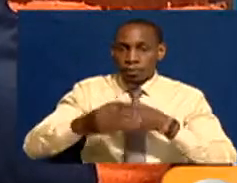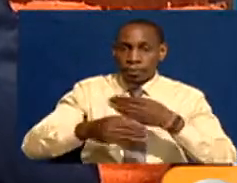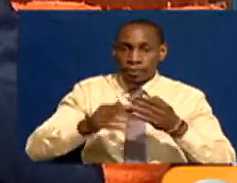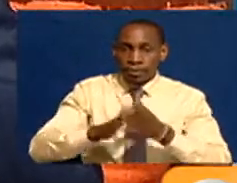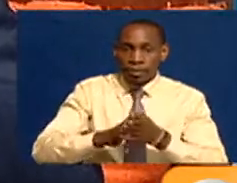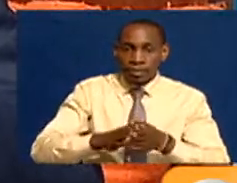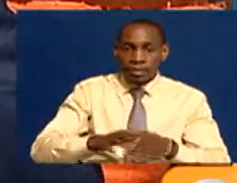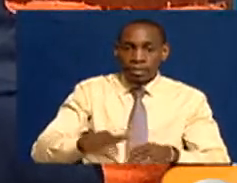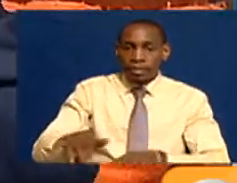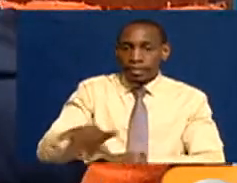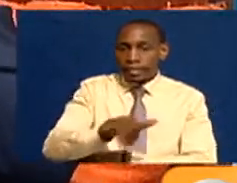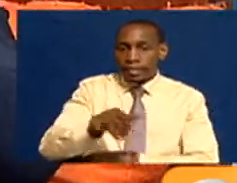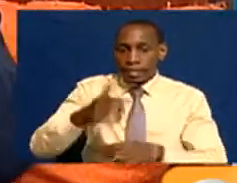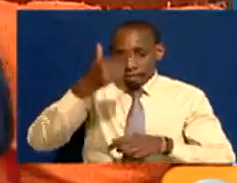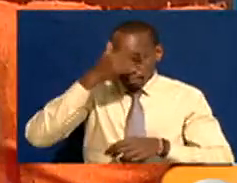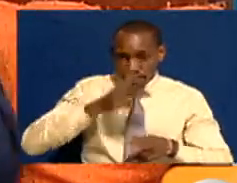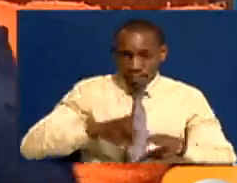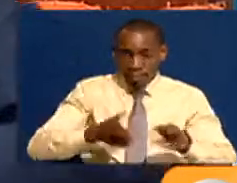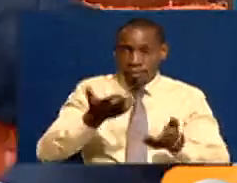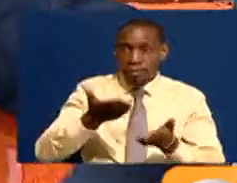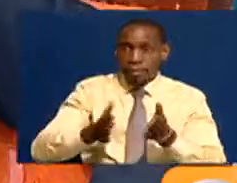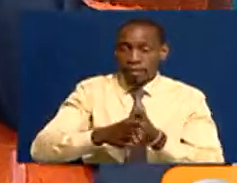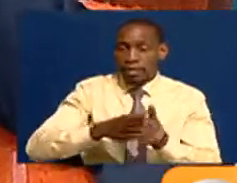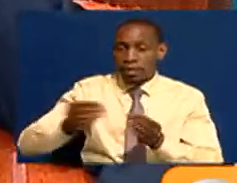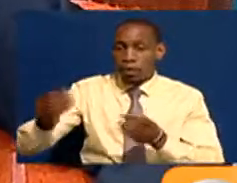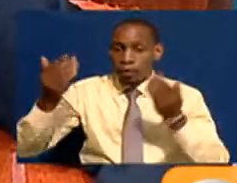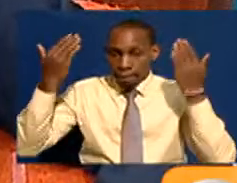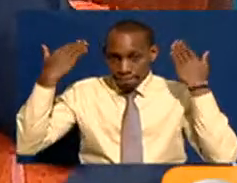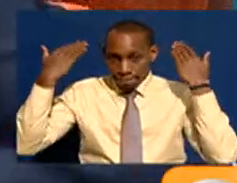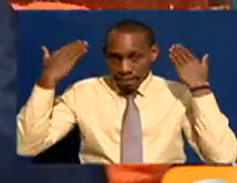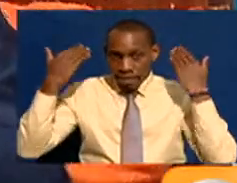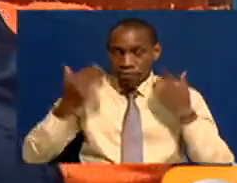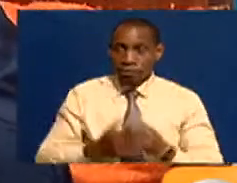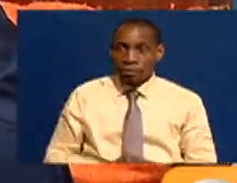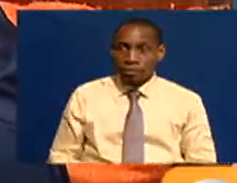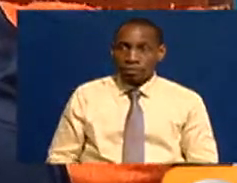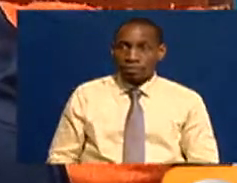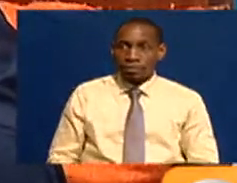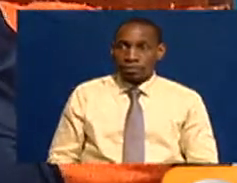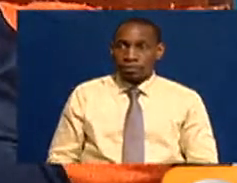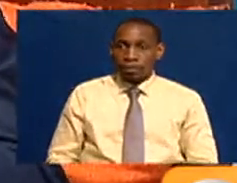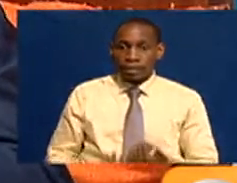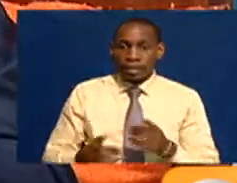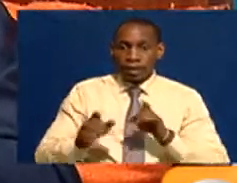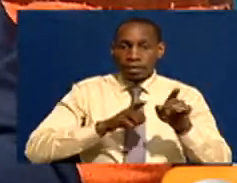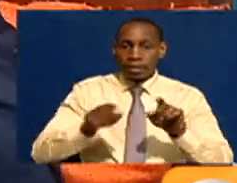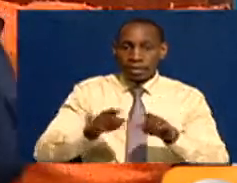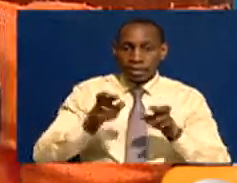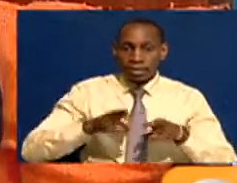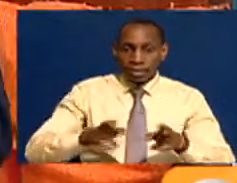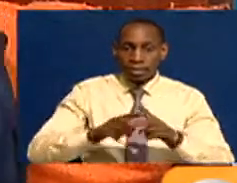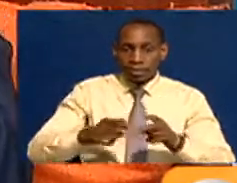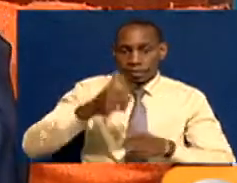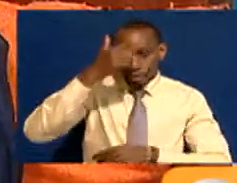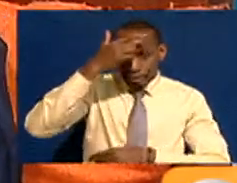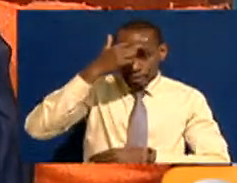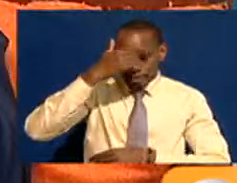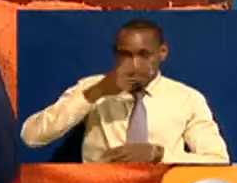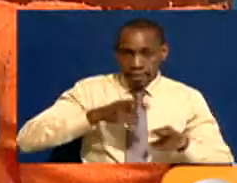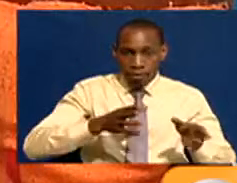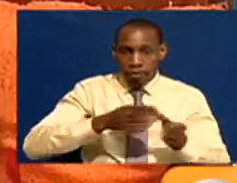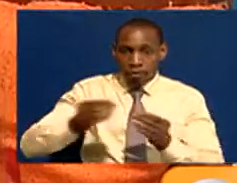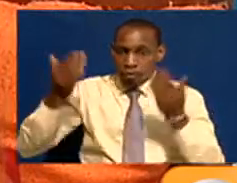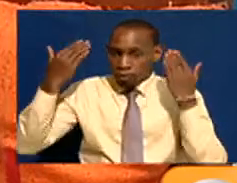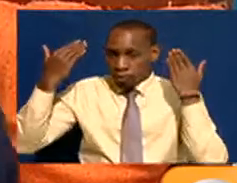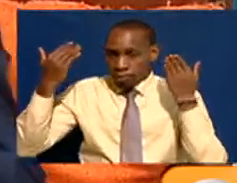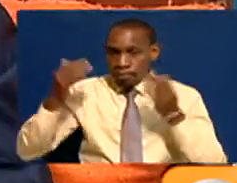equivalent of Thika Road up to perhaps Meru. So if you travel in similar road from Thika Road to Meru, you'll not have the